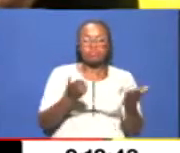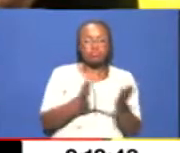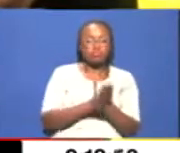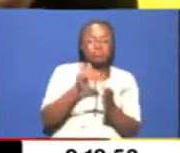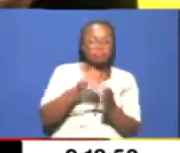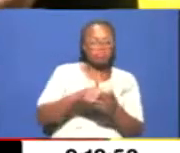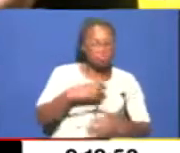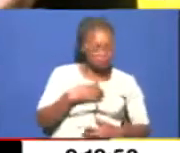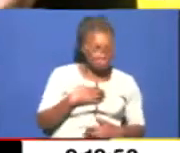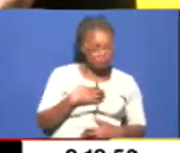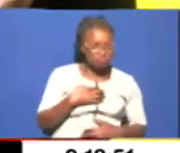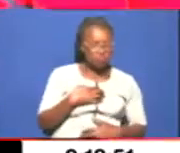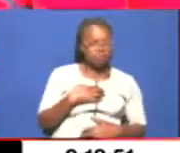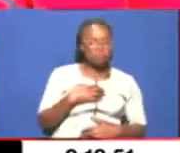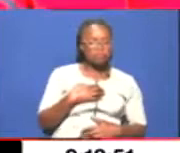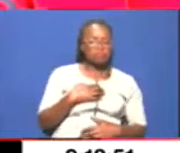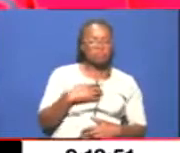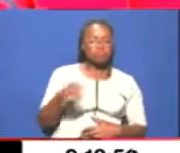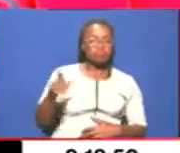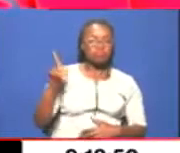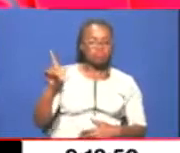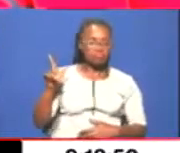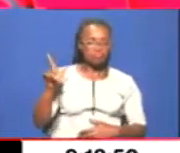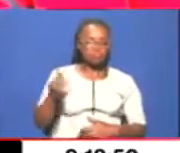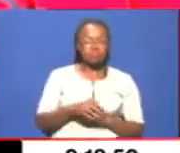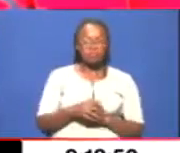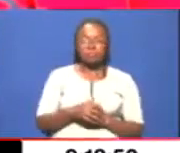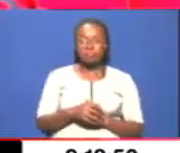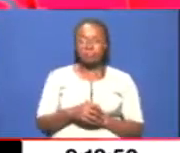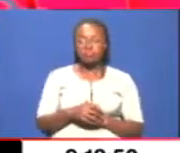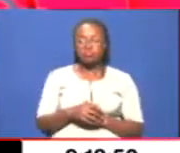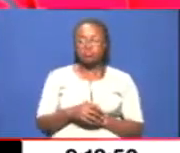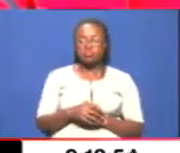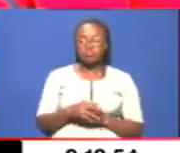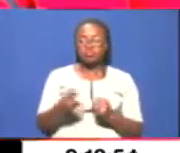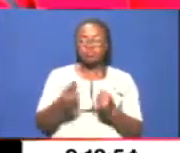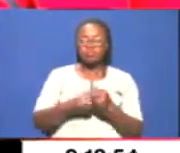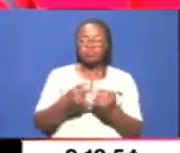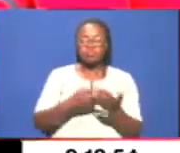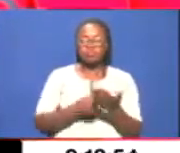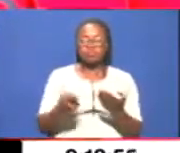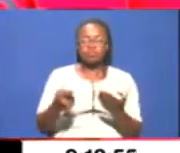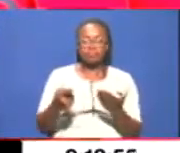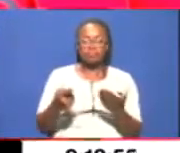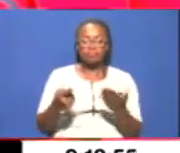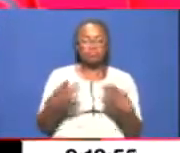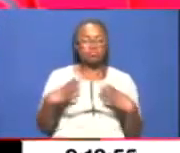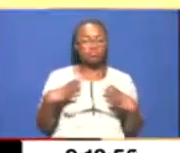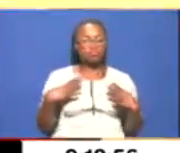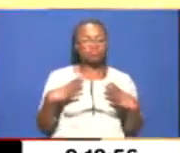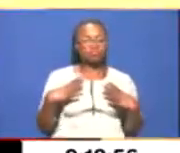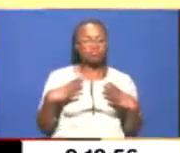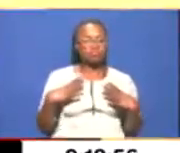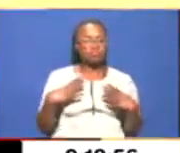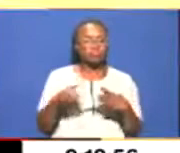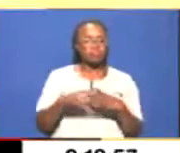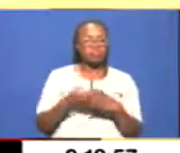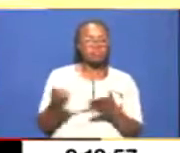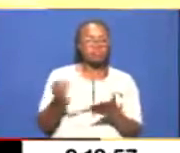permissible legal framework. The MPs are on a seven-week annual-long recess set to resume